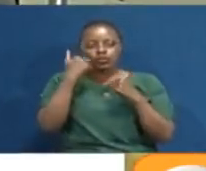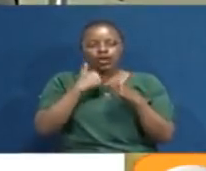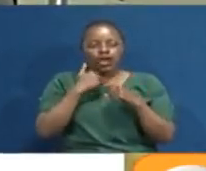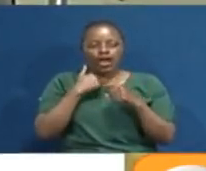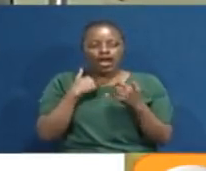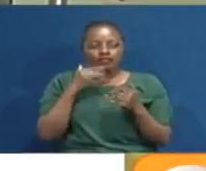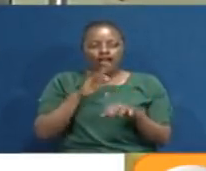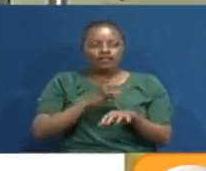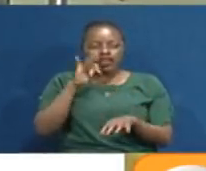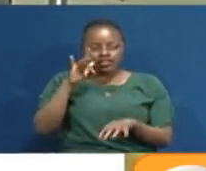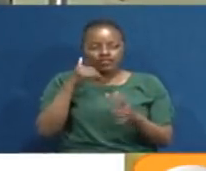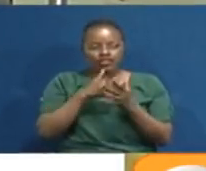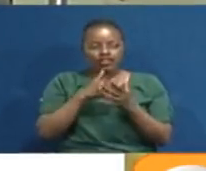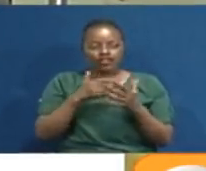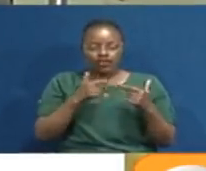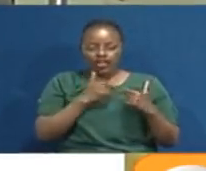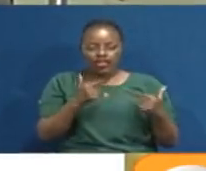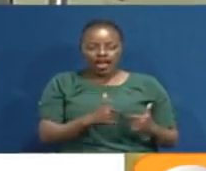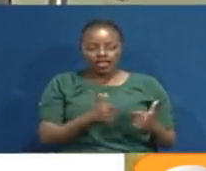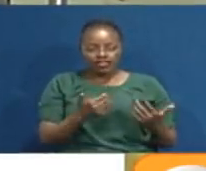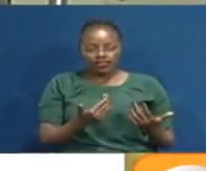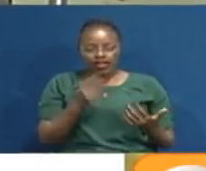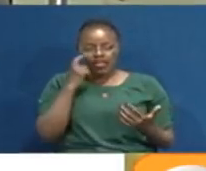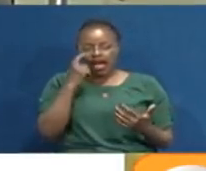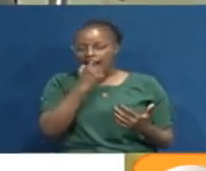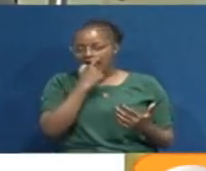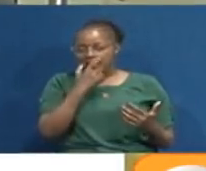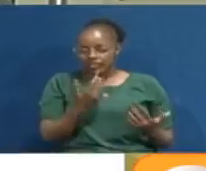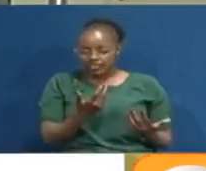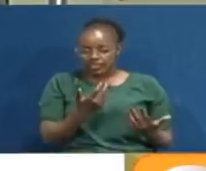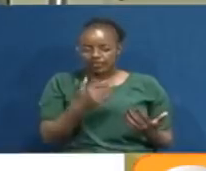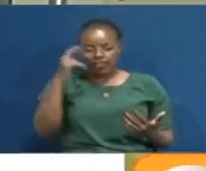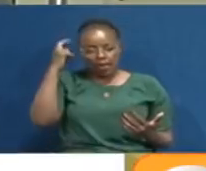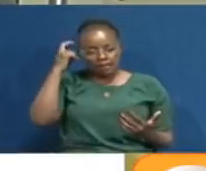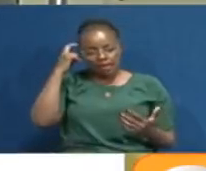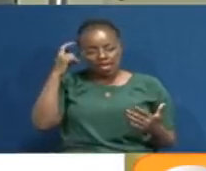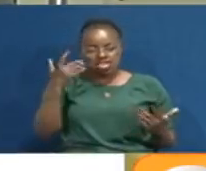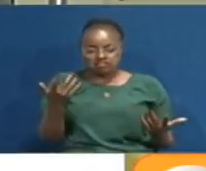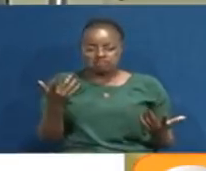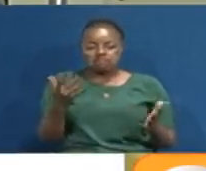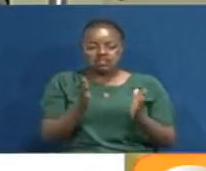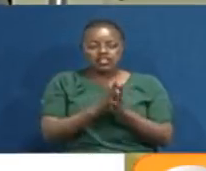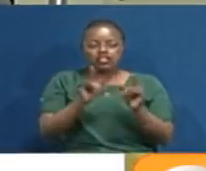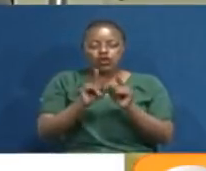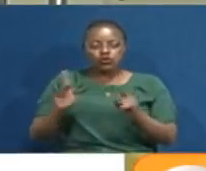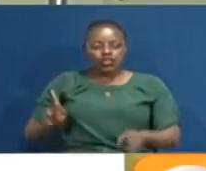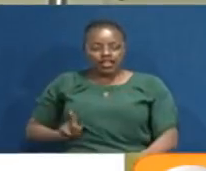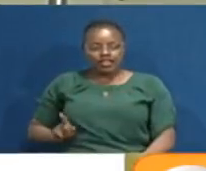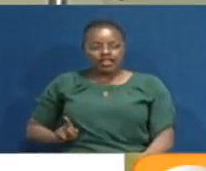important organs that are affected include the heart, the eyes, the brain, and the